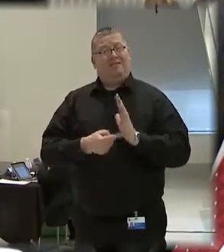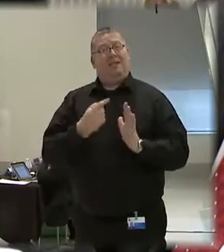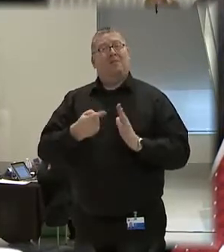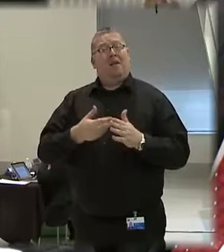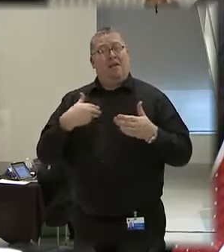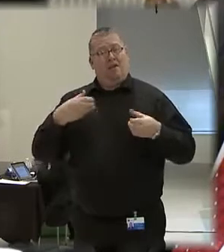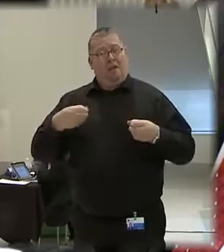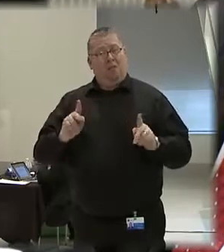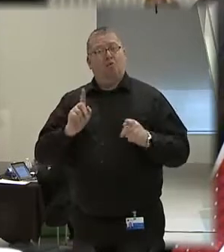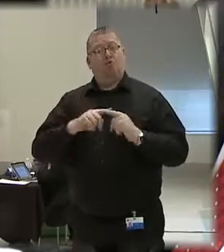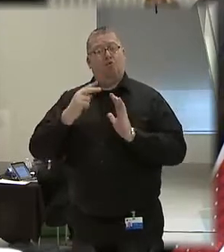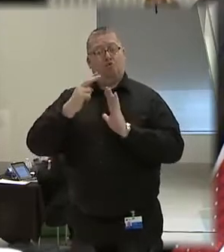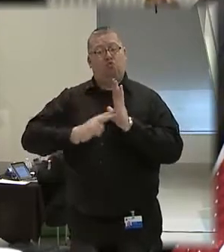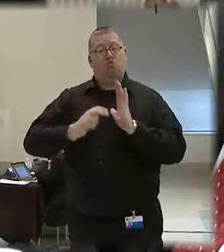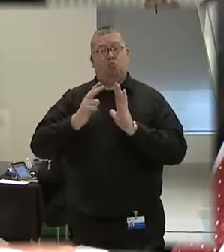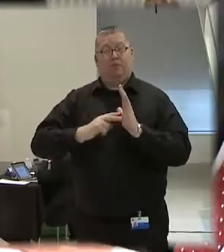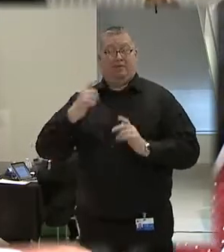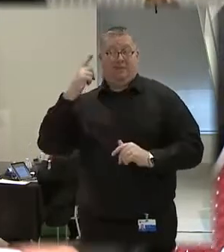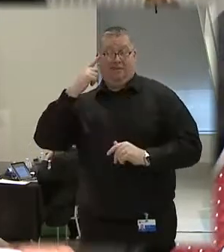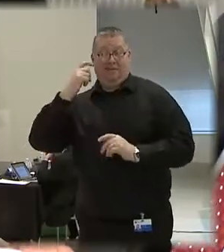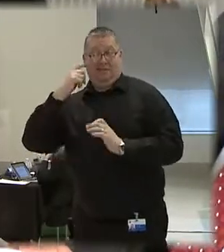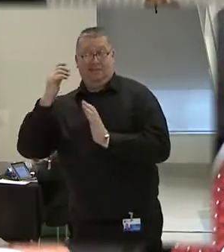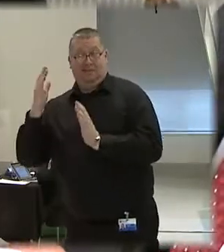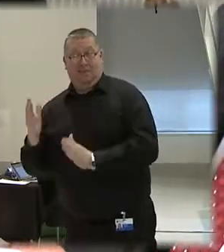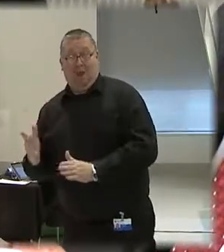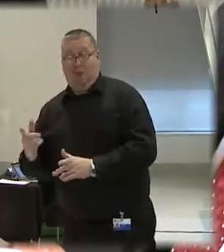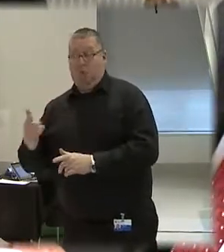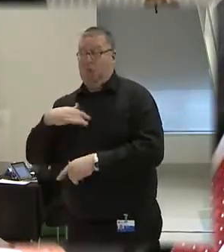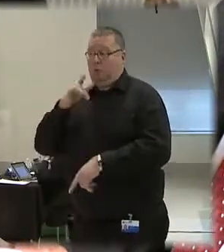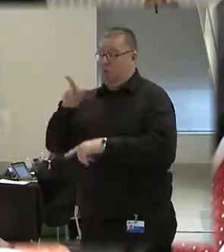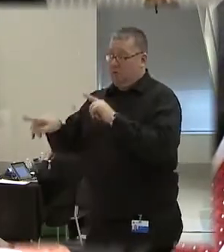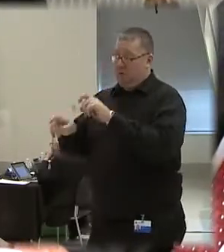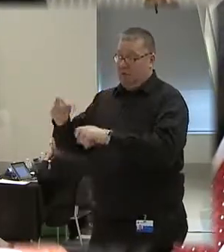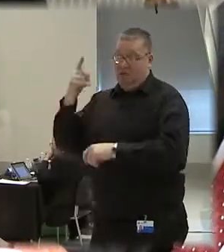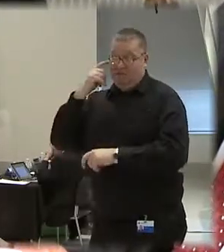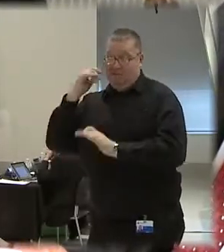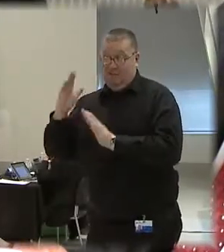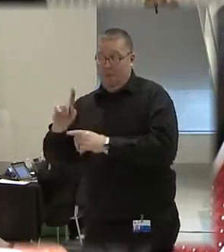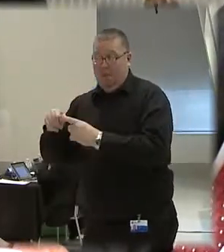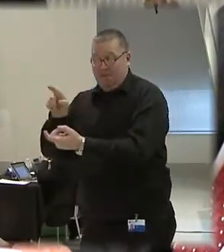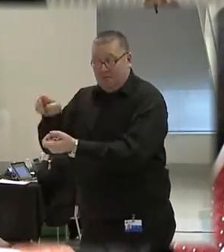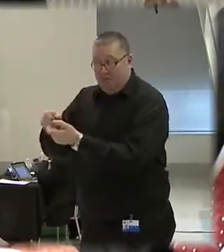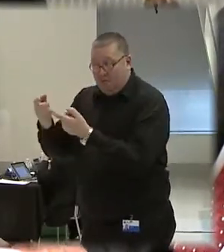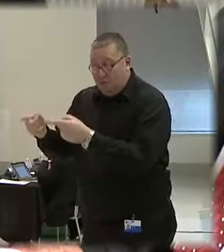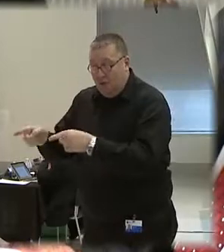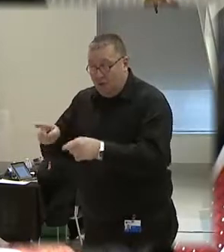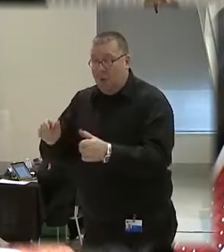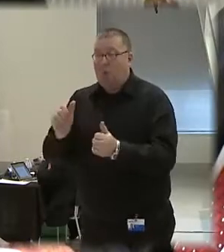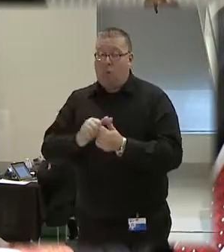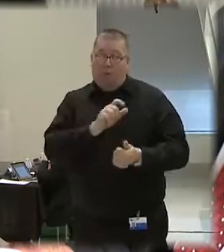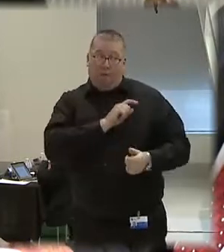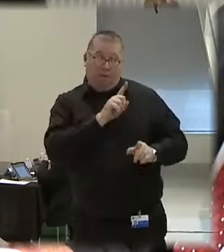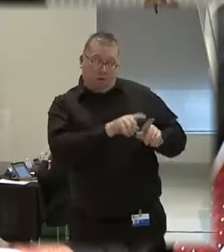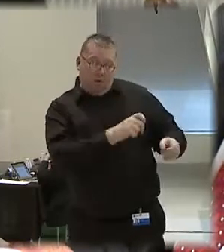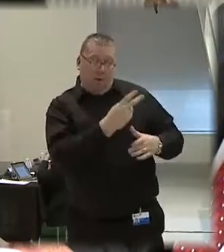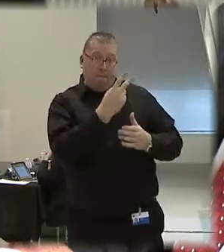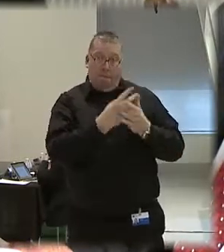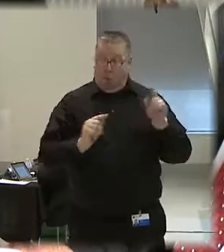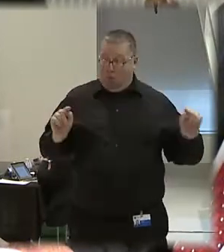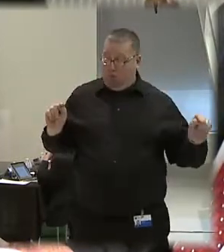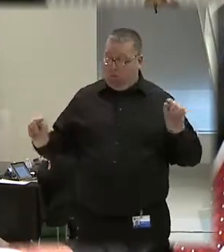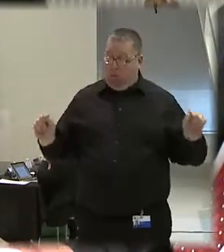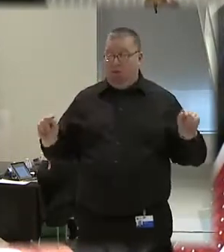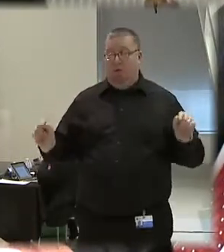of reading suspects, and sometimes we interview suspects about a particular incident and interview the officer and get both. Sometimes we